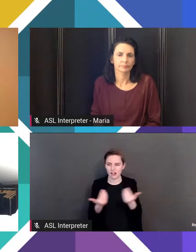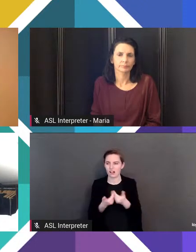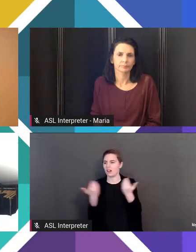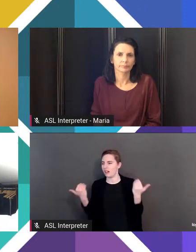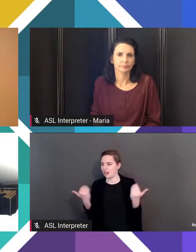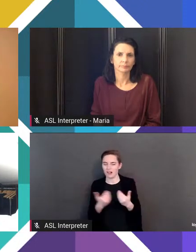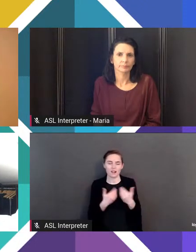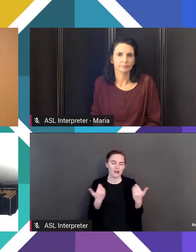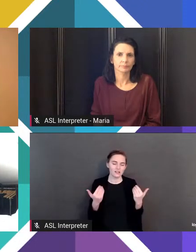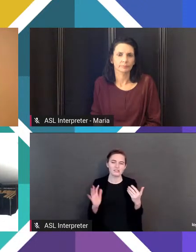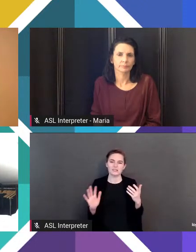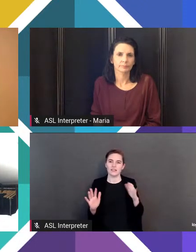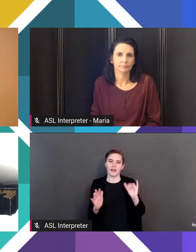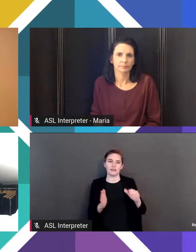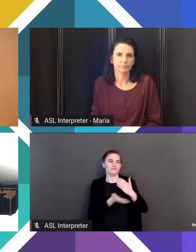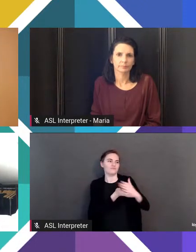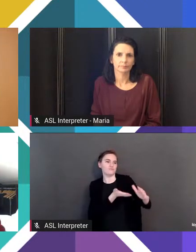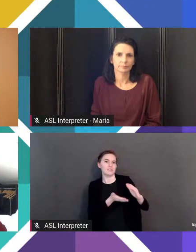like